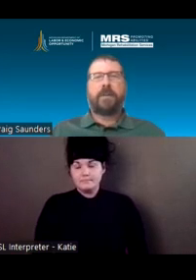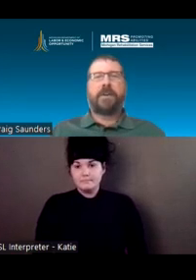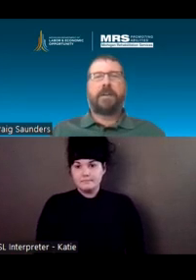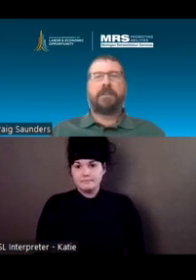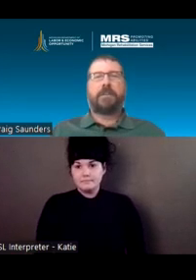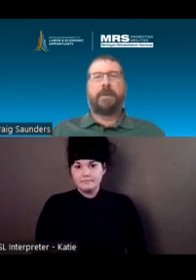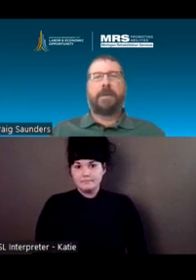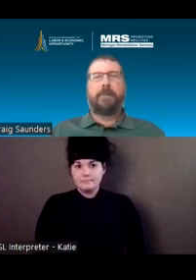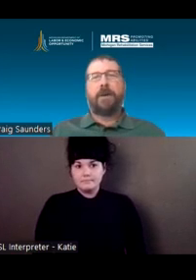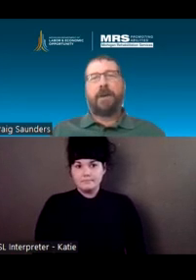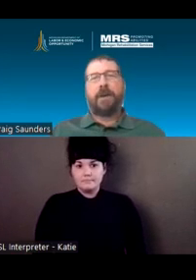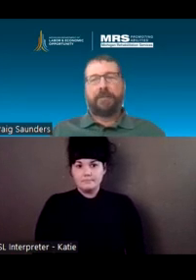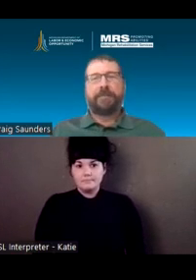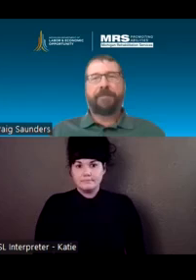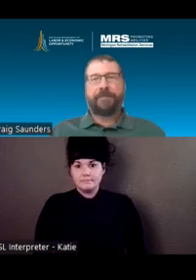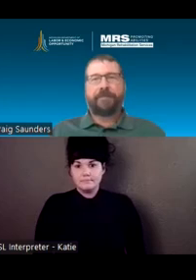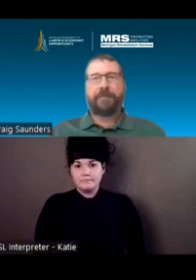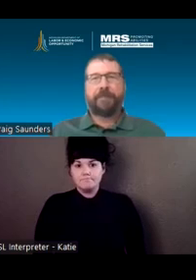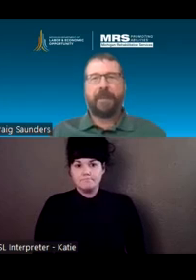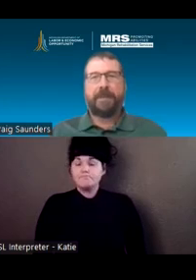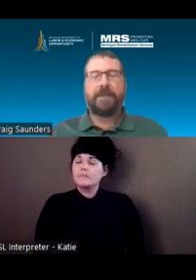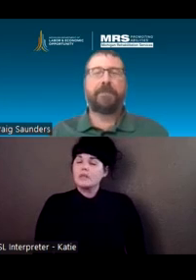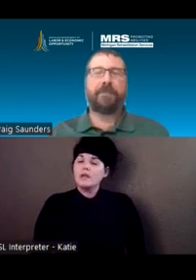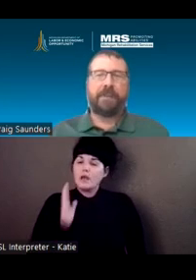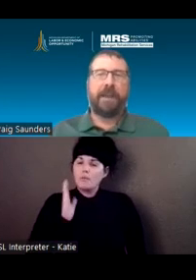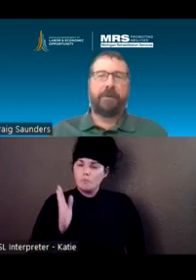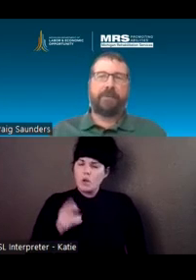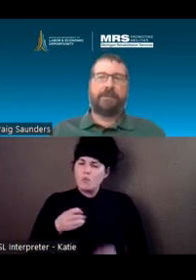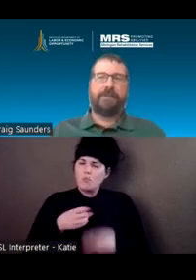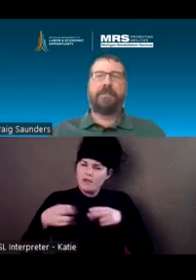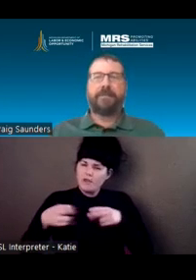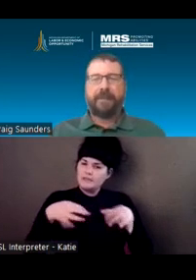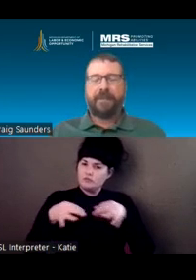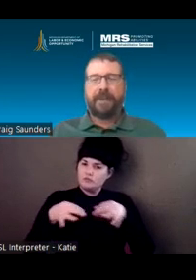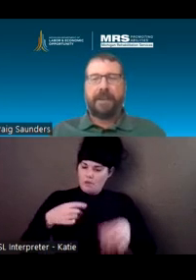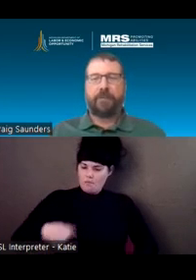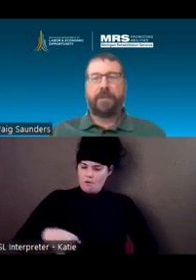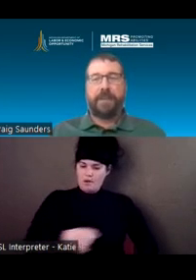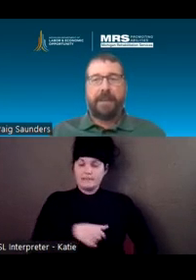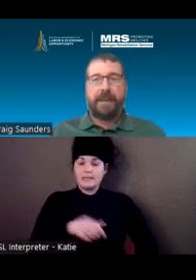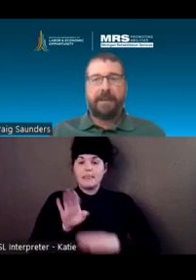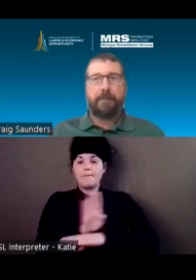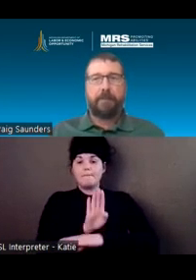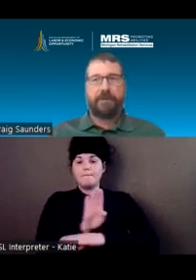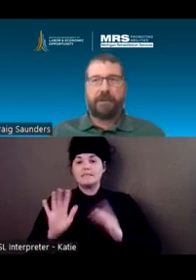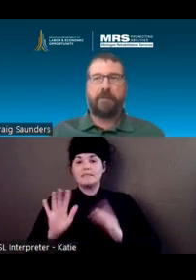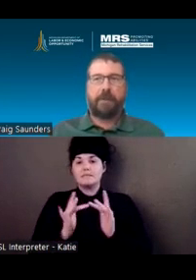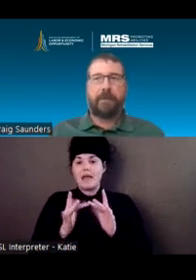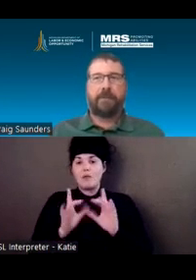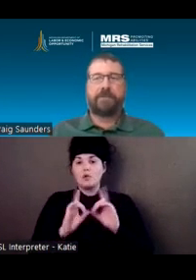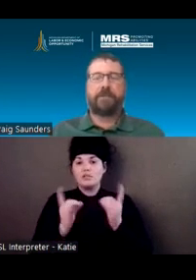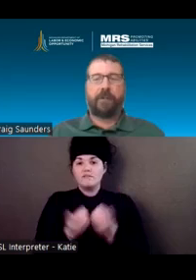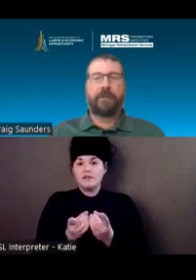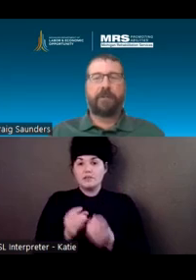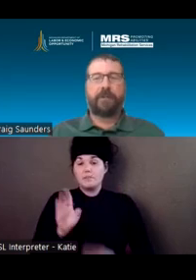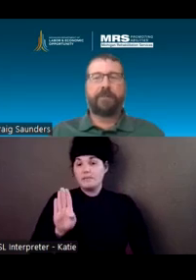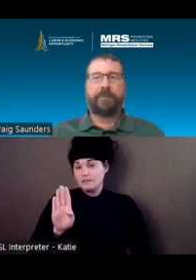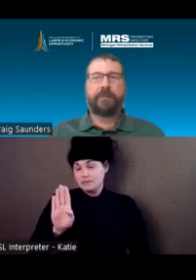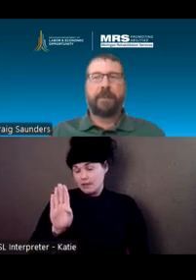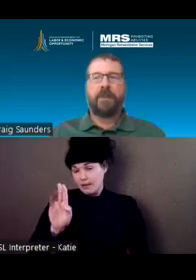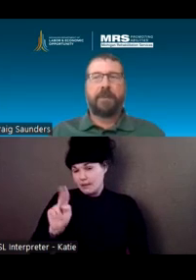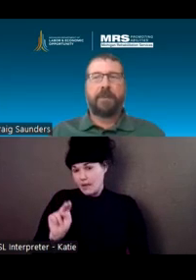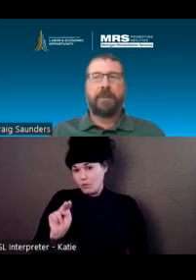Now I want to talk a little bit about us. The Business Network Division is within Michigan Rehabilitation